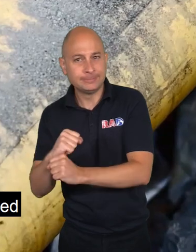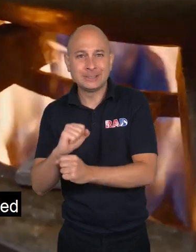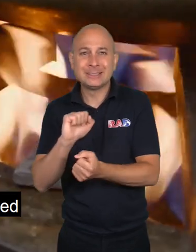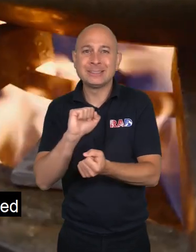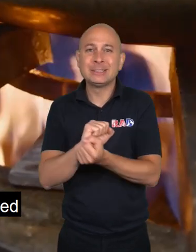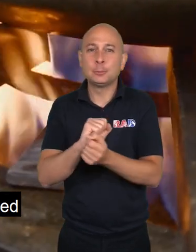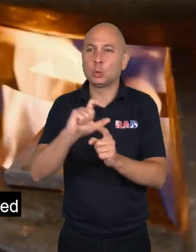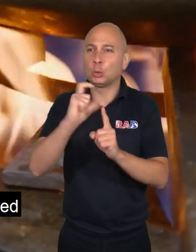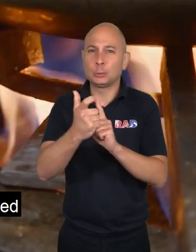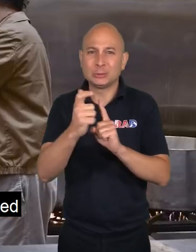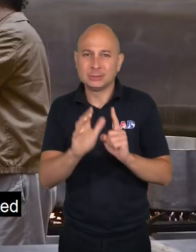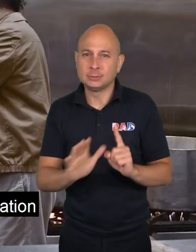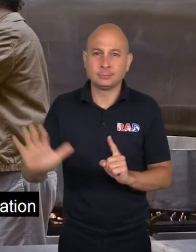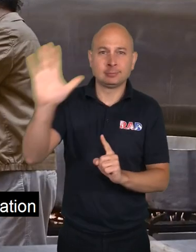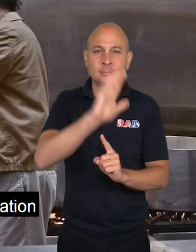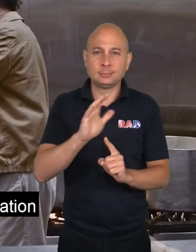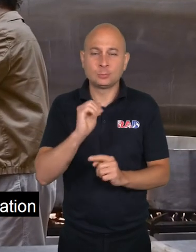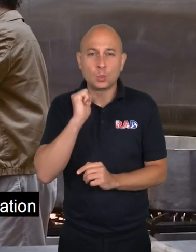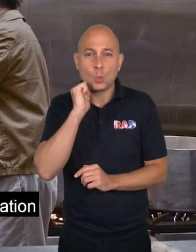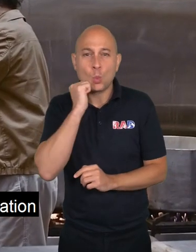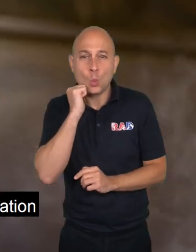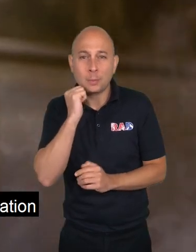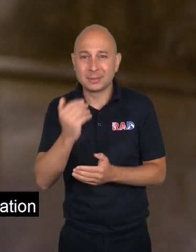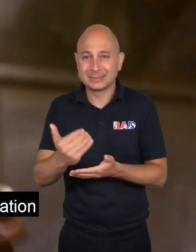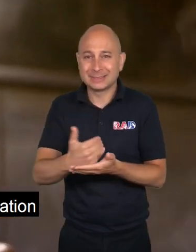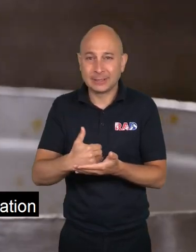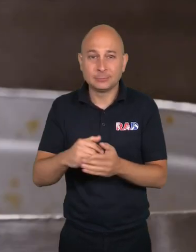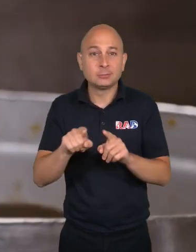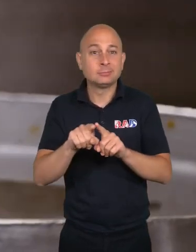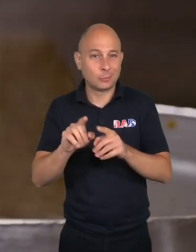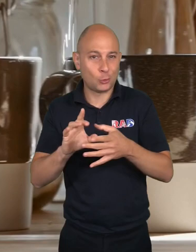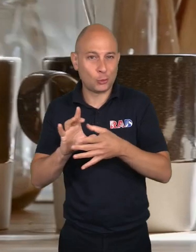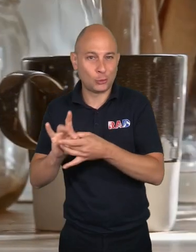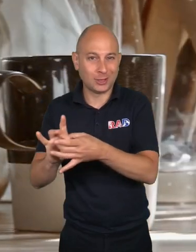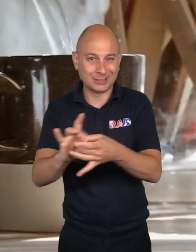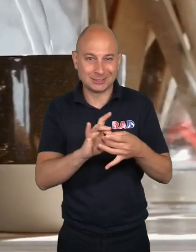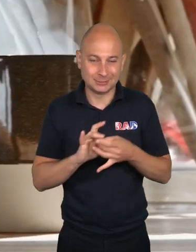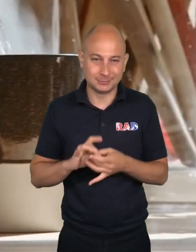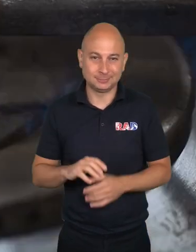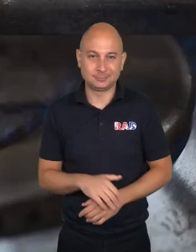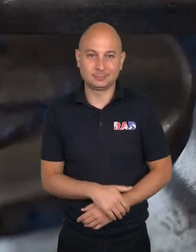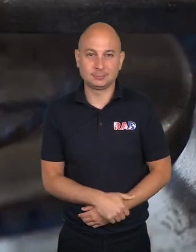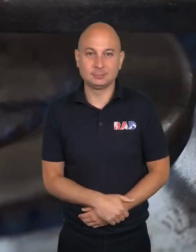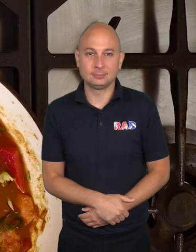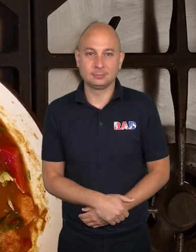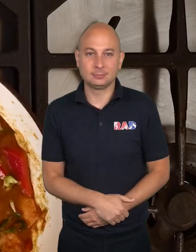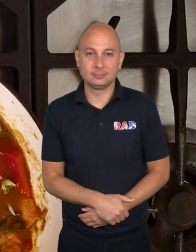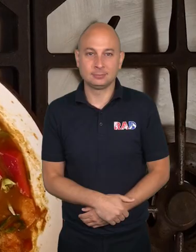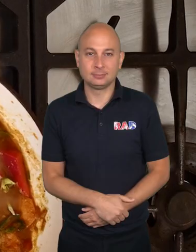For 200 years, we've been dedicated to keeping communities across the nation warm, safe, and